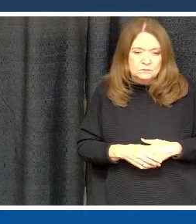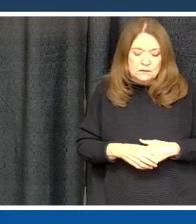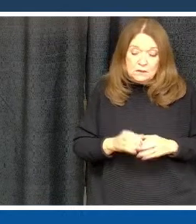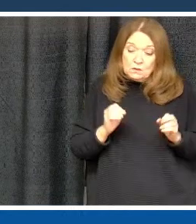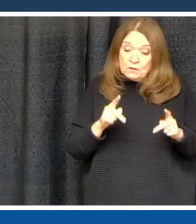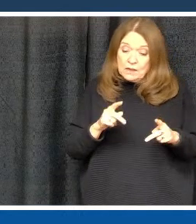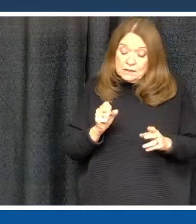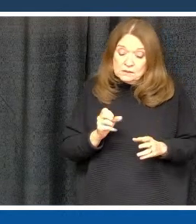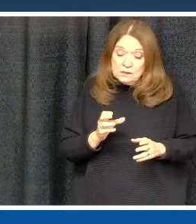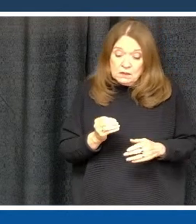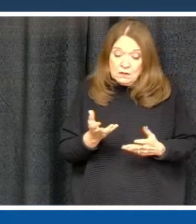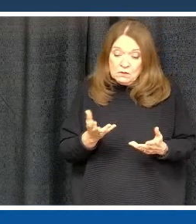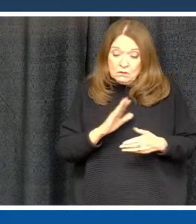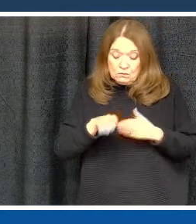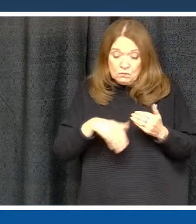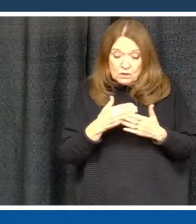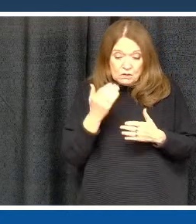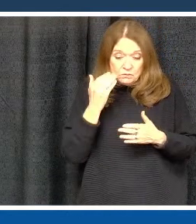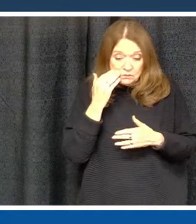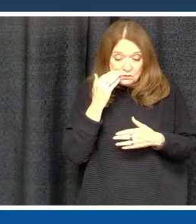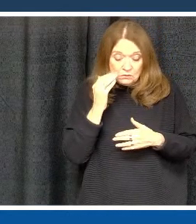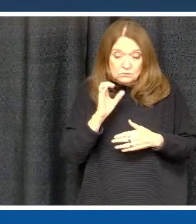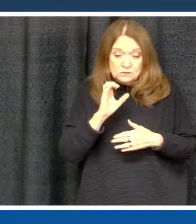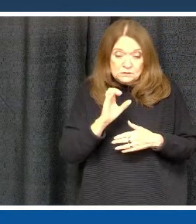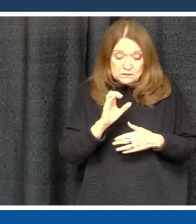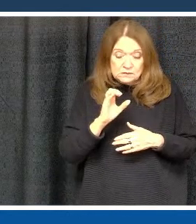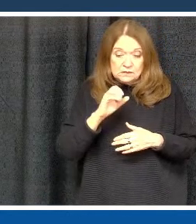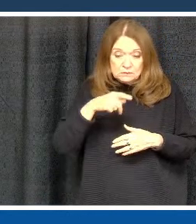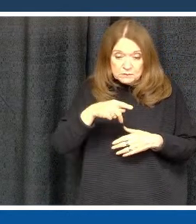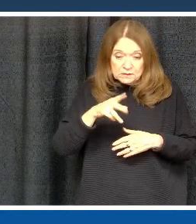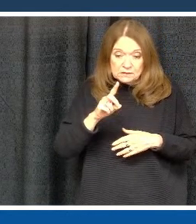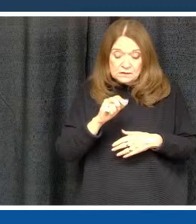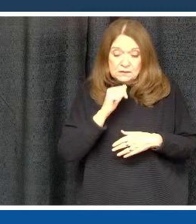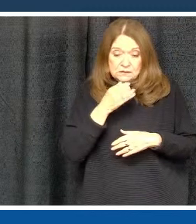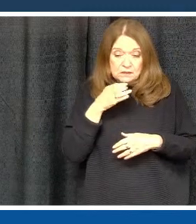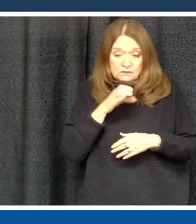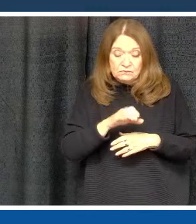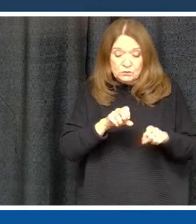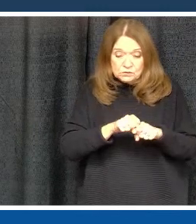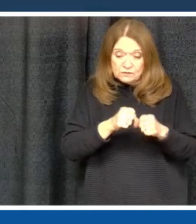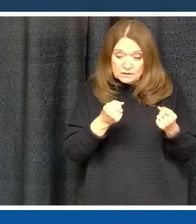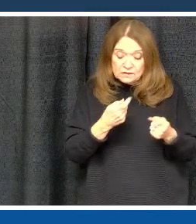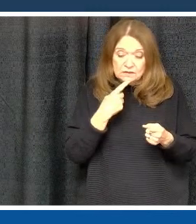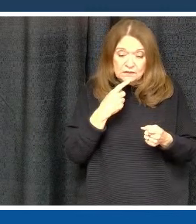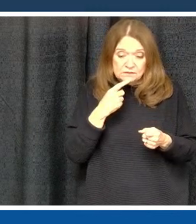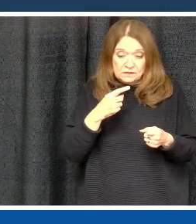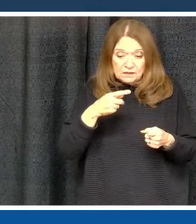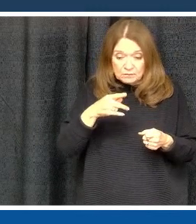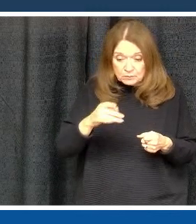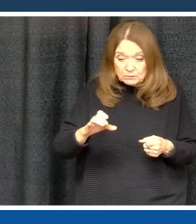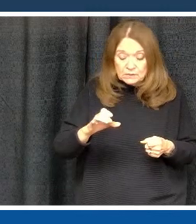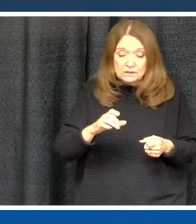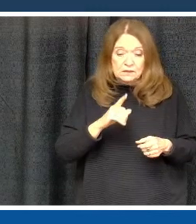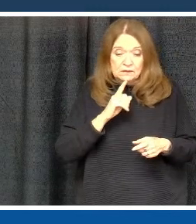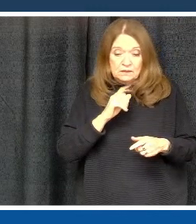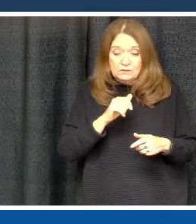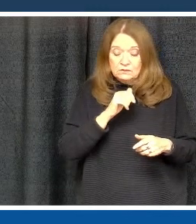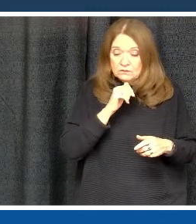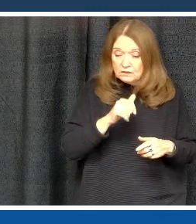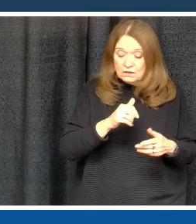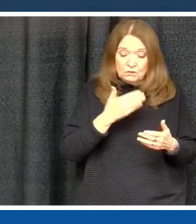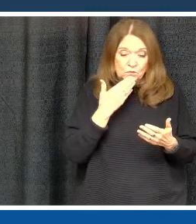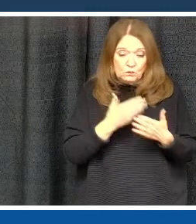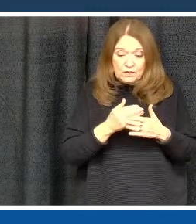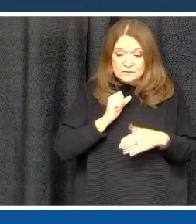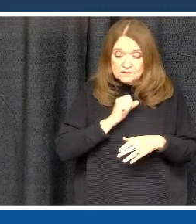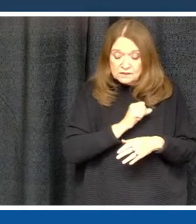Okay, so we all know CPD does not enforce violations. They say publicly they are understaffed and have higher priorities.